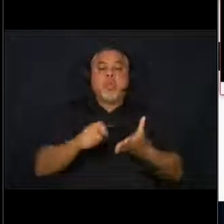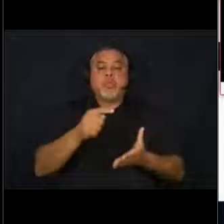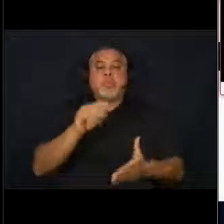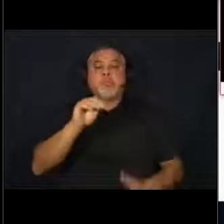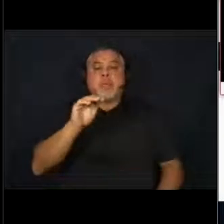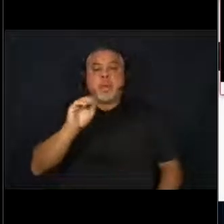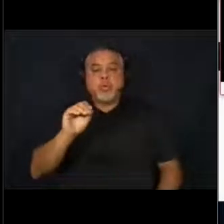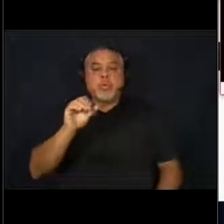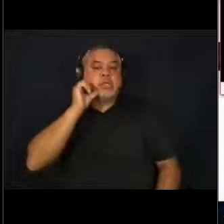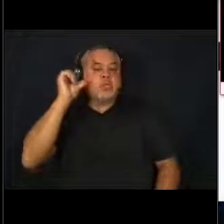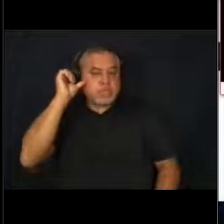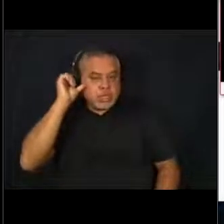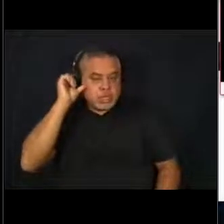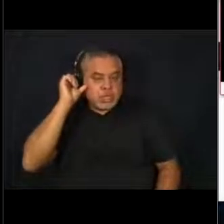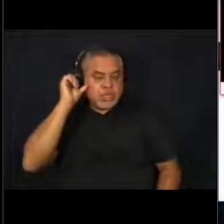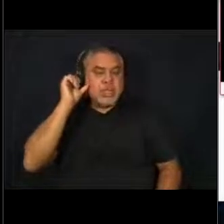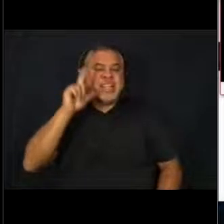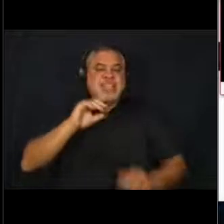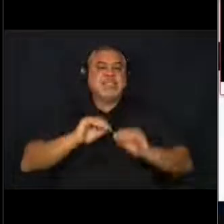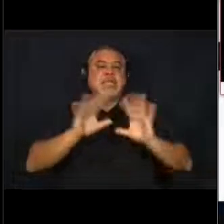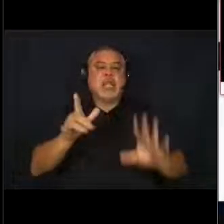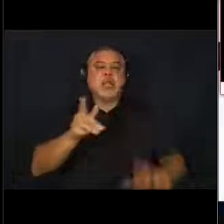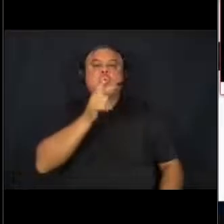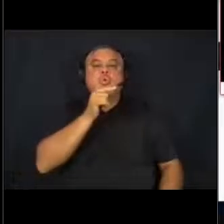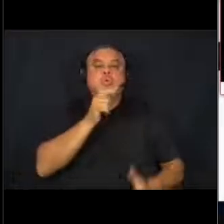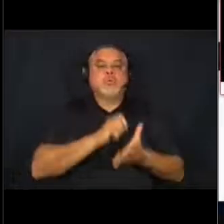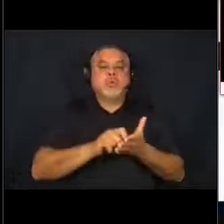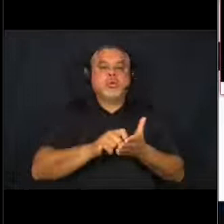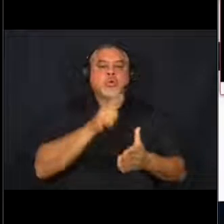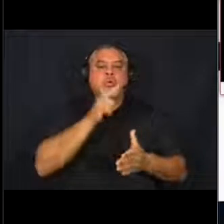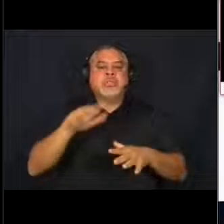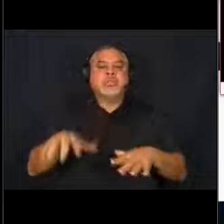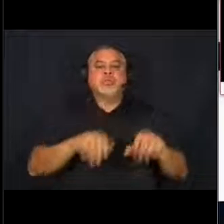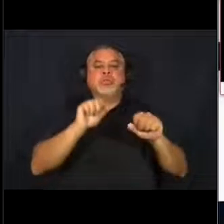memo yesterday. It's very clear who's taking action.